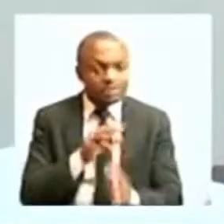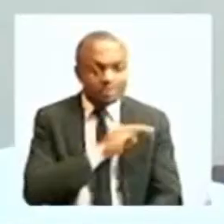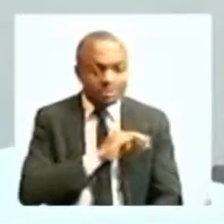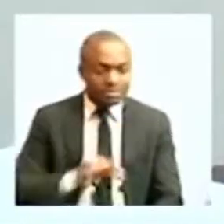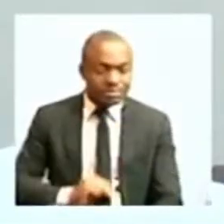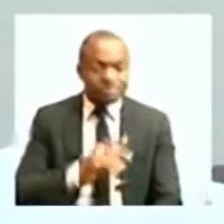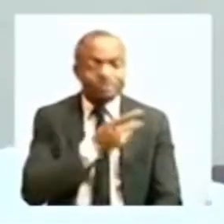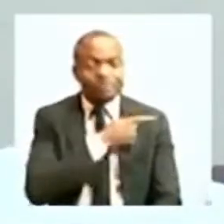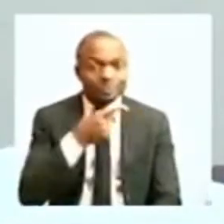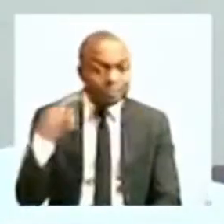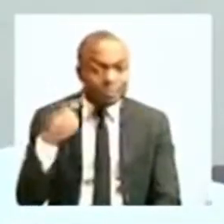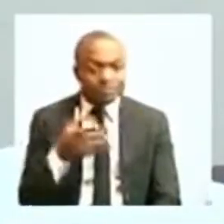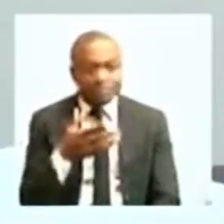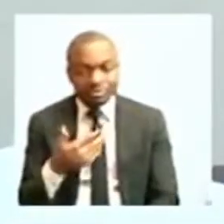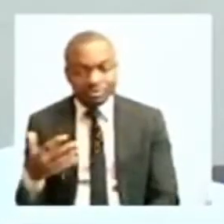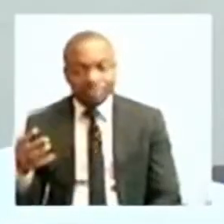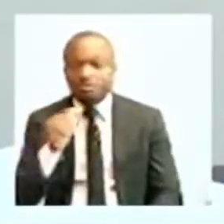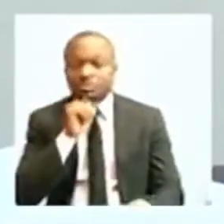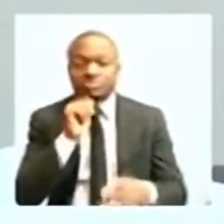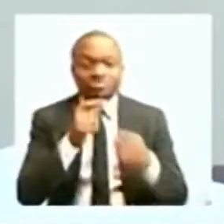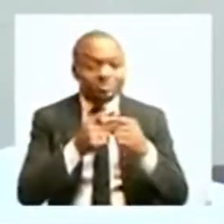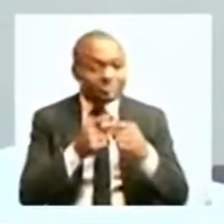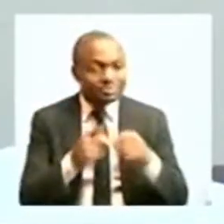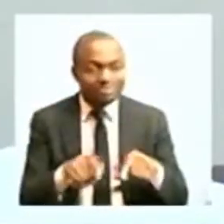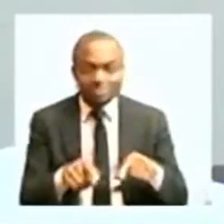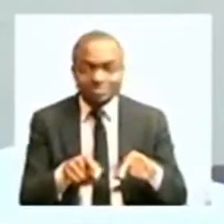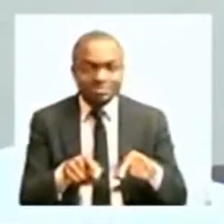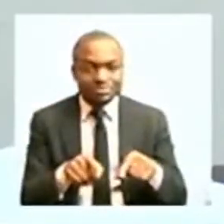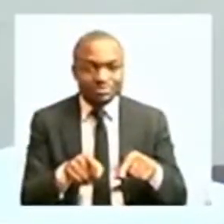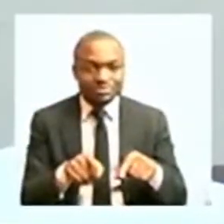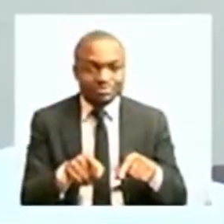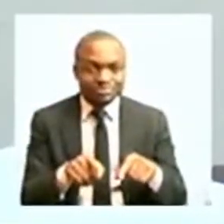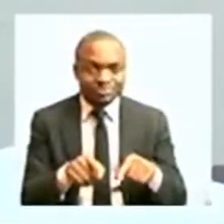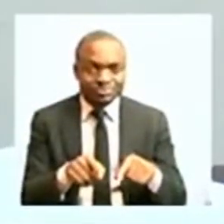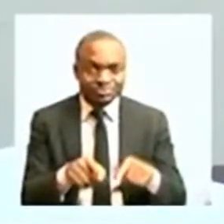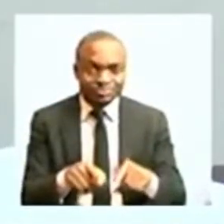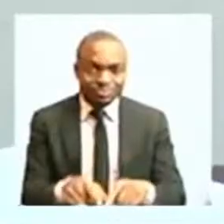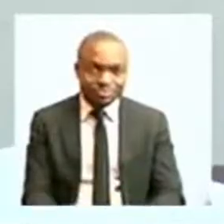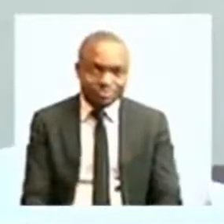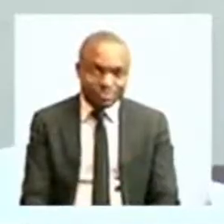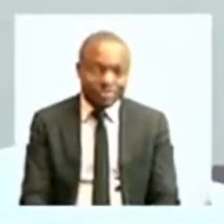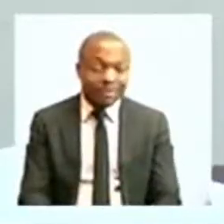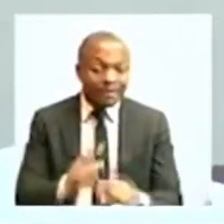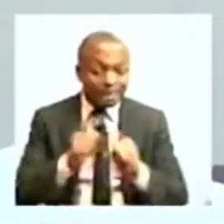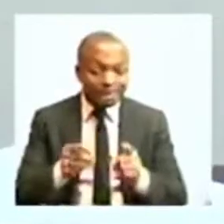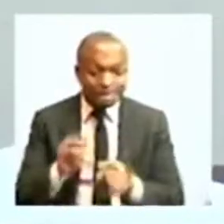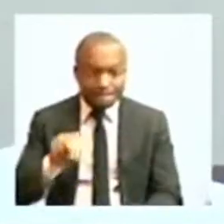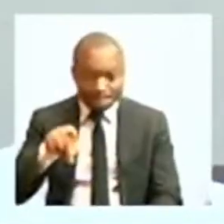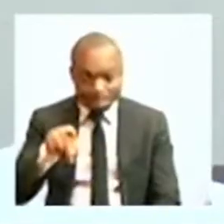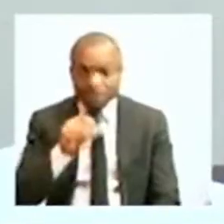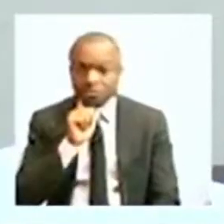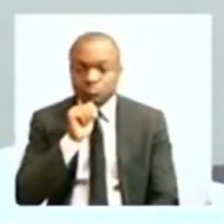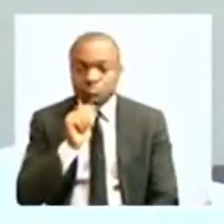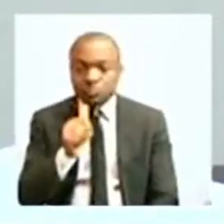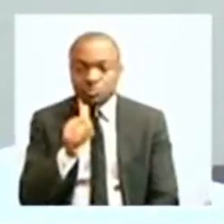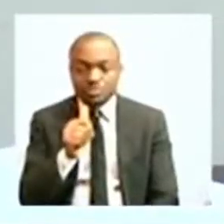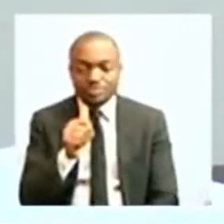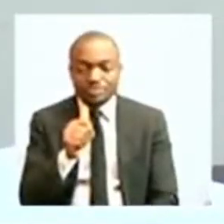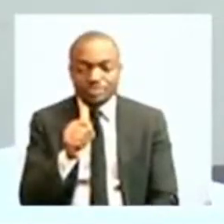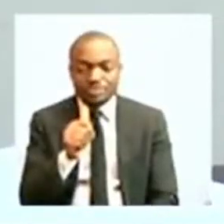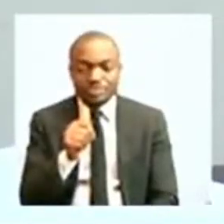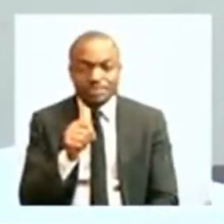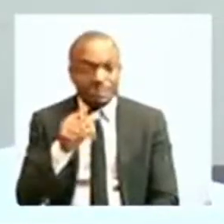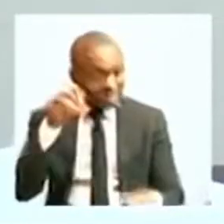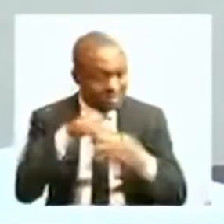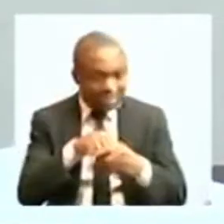parliament. Things are not moving in this constituency. And yet the member of parliament is not in the equation.